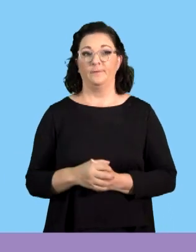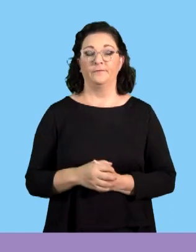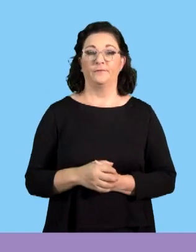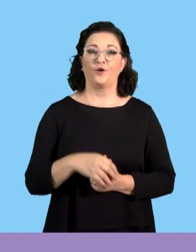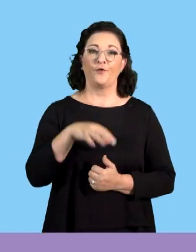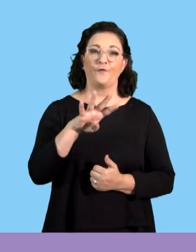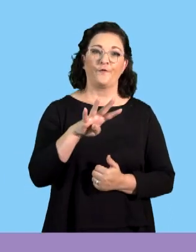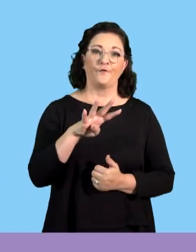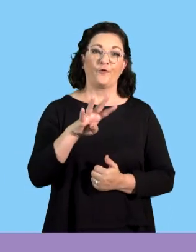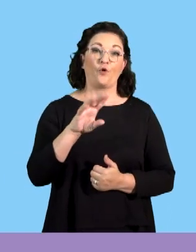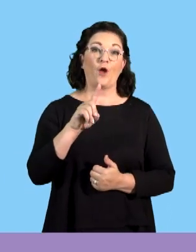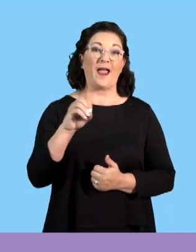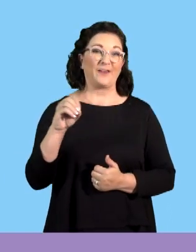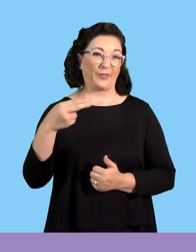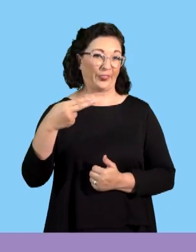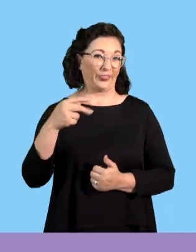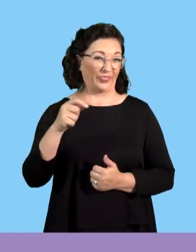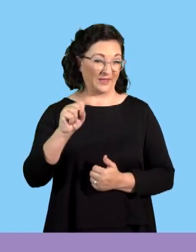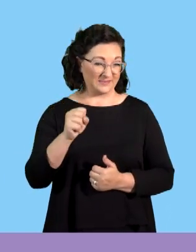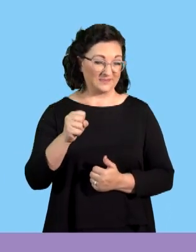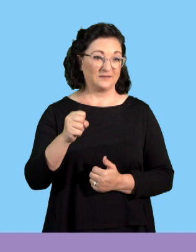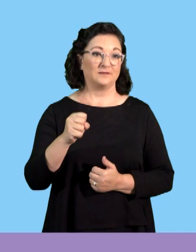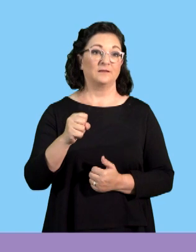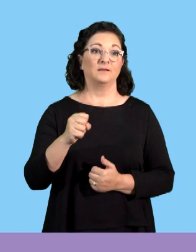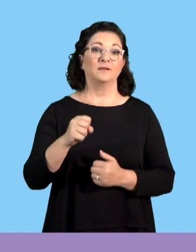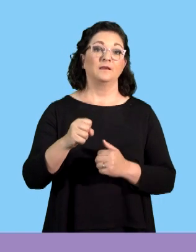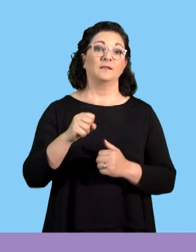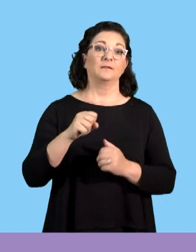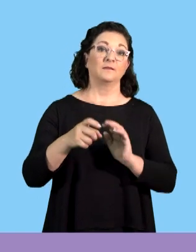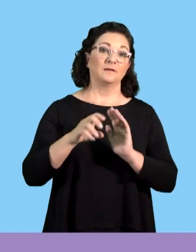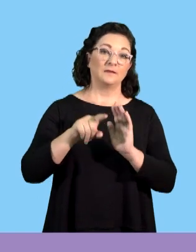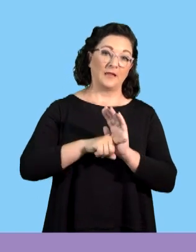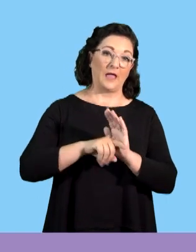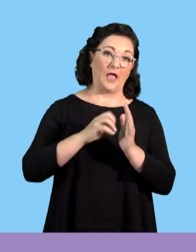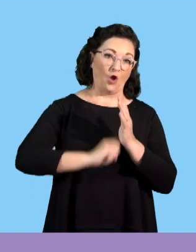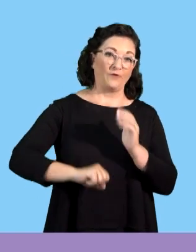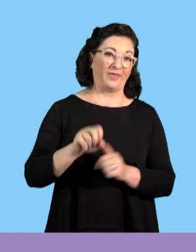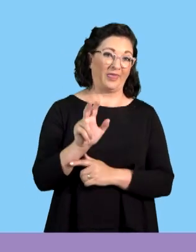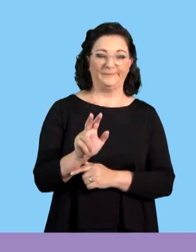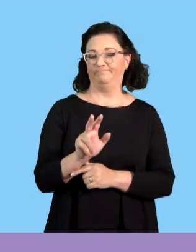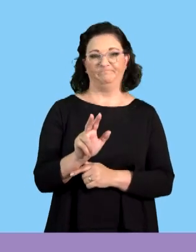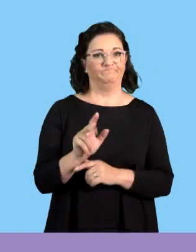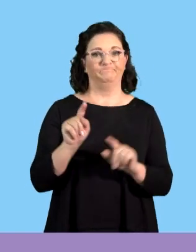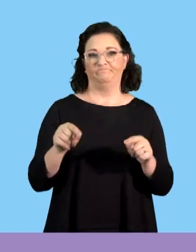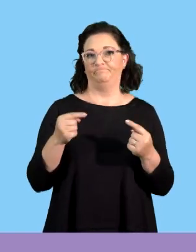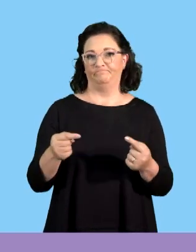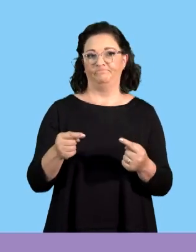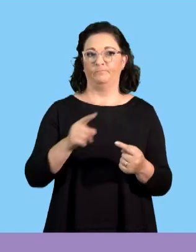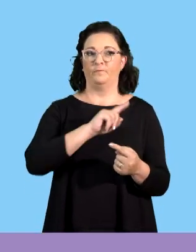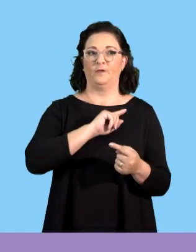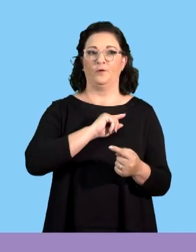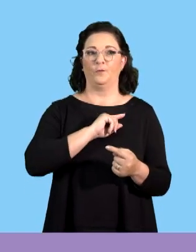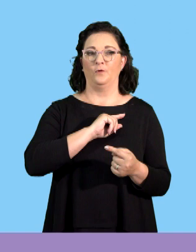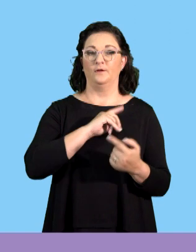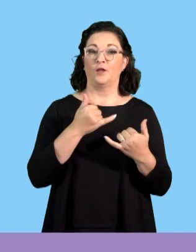then we go and say 400 subtract 800. This can't happen. Now we go